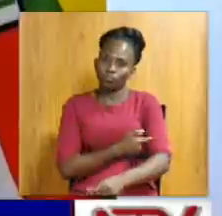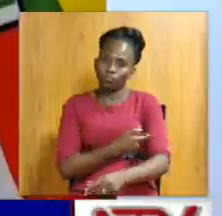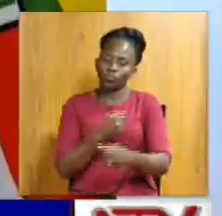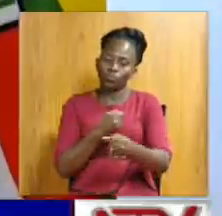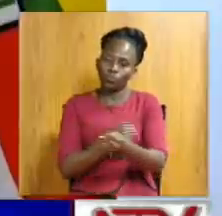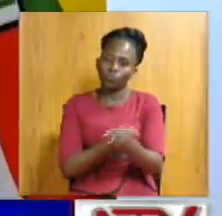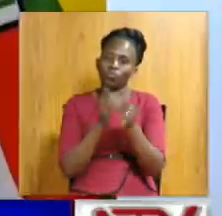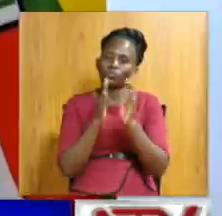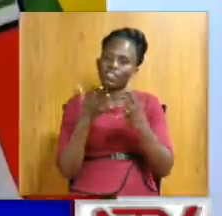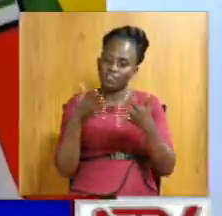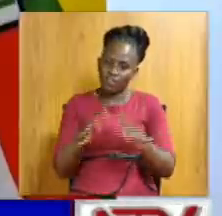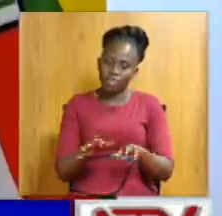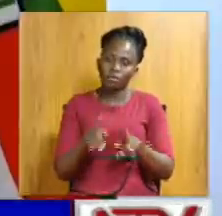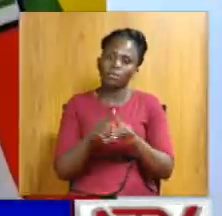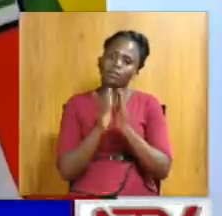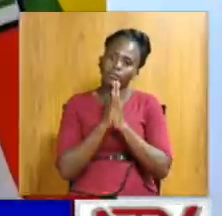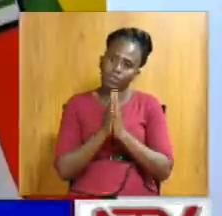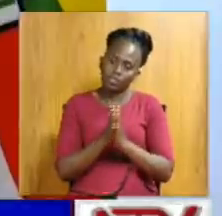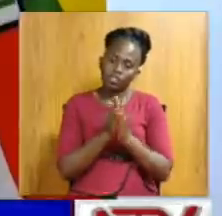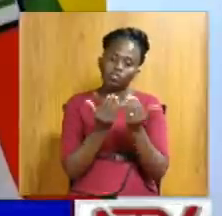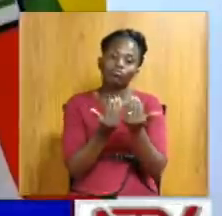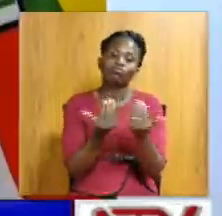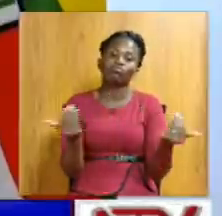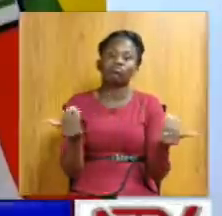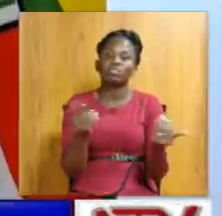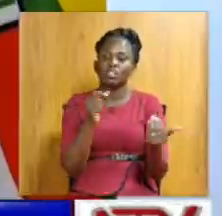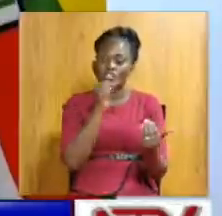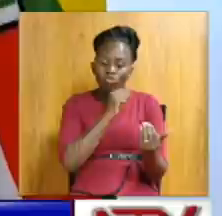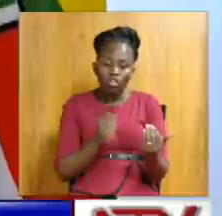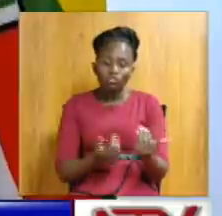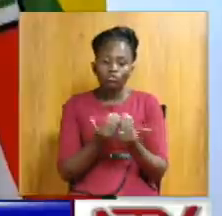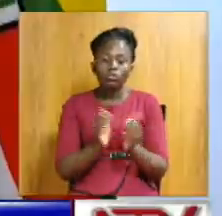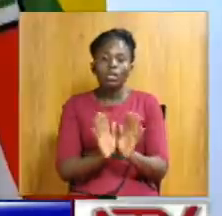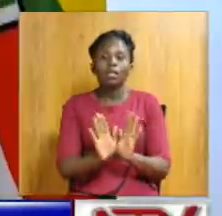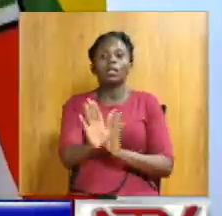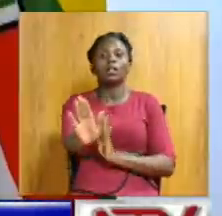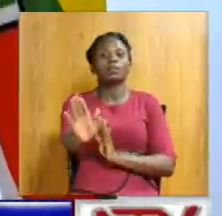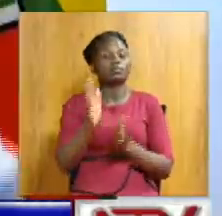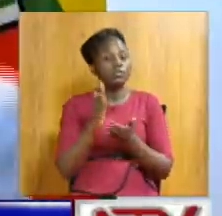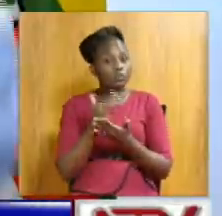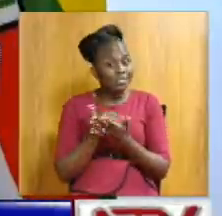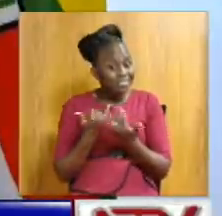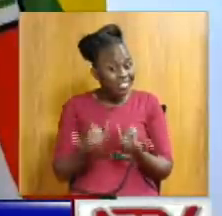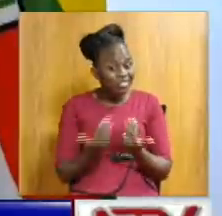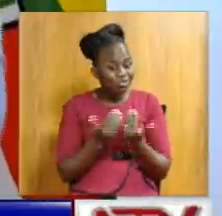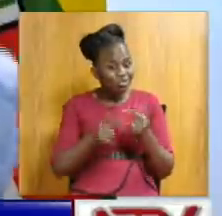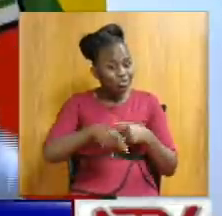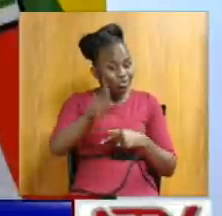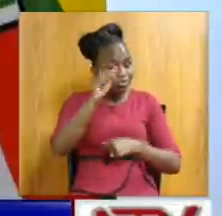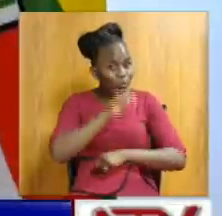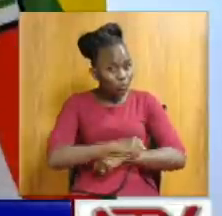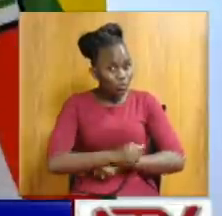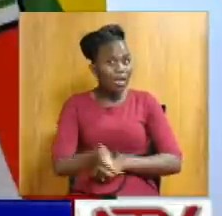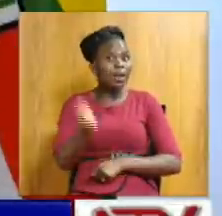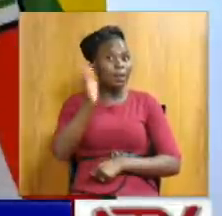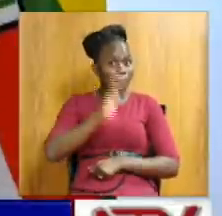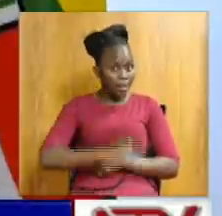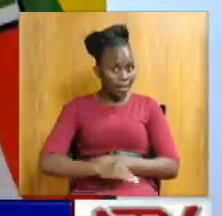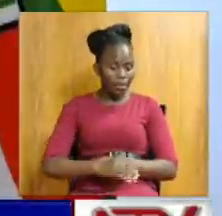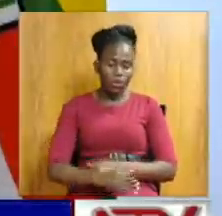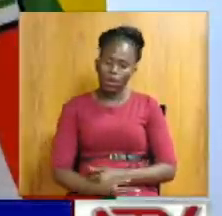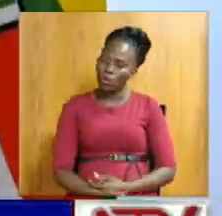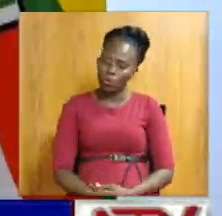keep a safe distance from you when they come back from school. Because now the children are going to go to school and come back.